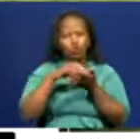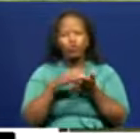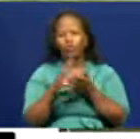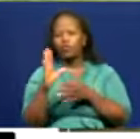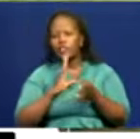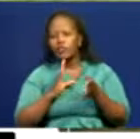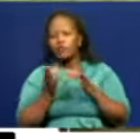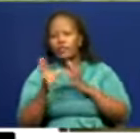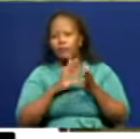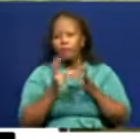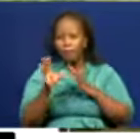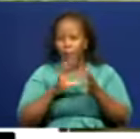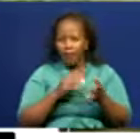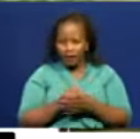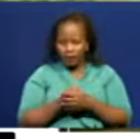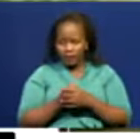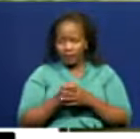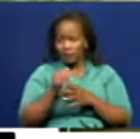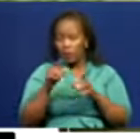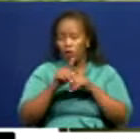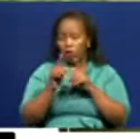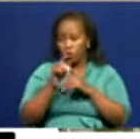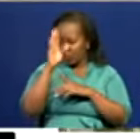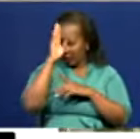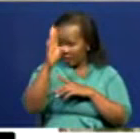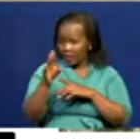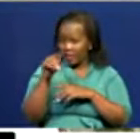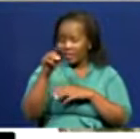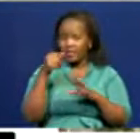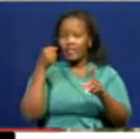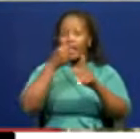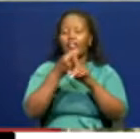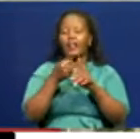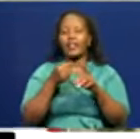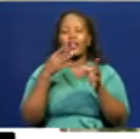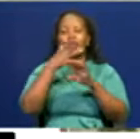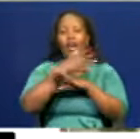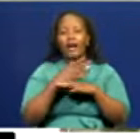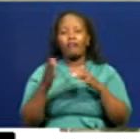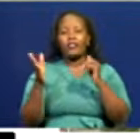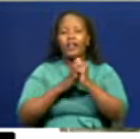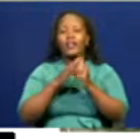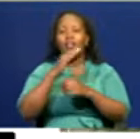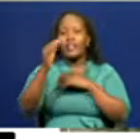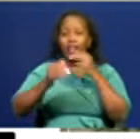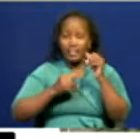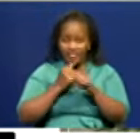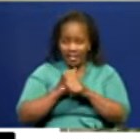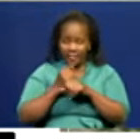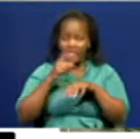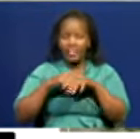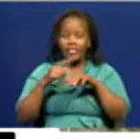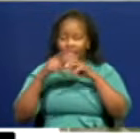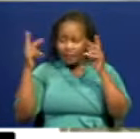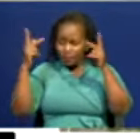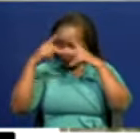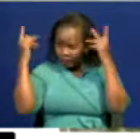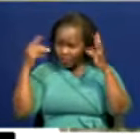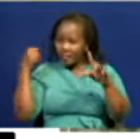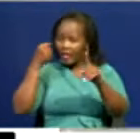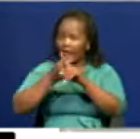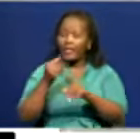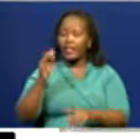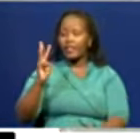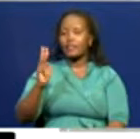county. The Sunday attack comes in the wake of the marking of 9 years since the terrorists attacked Mpeketoni and surrounding